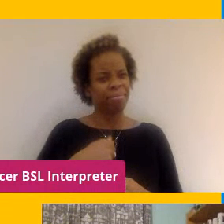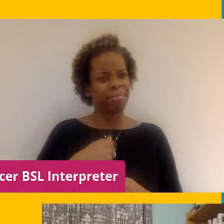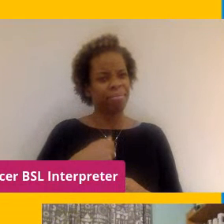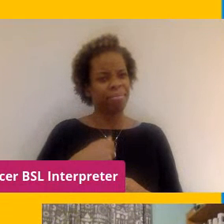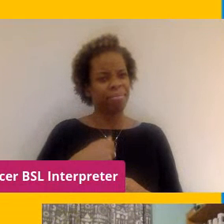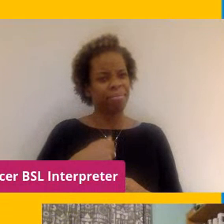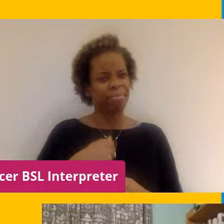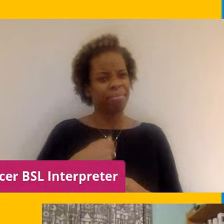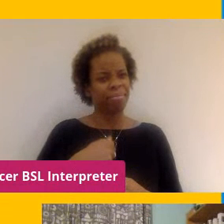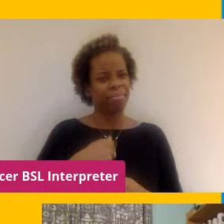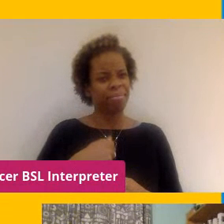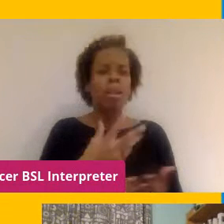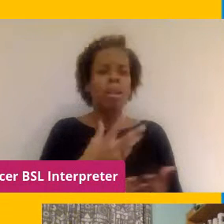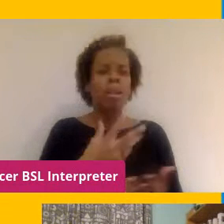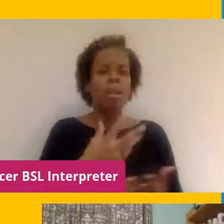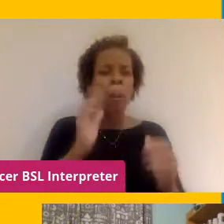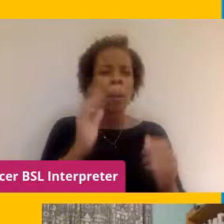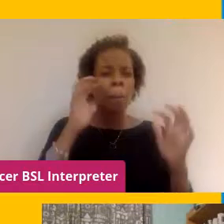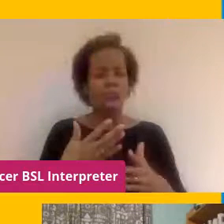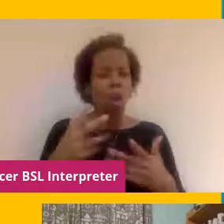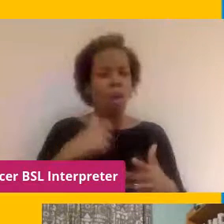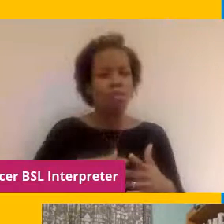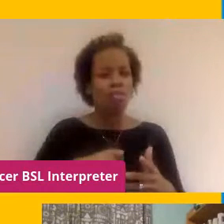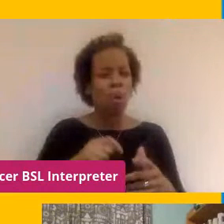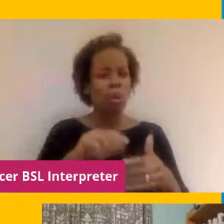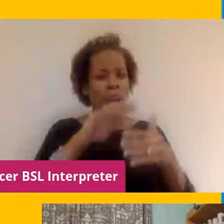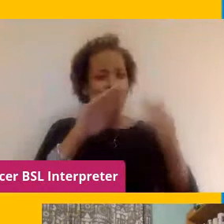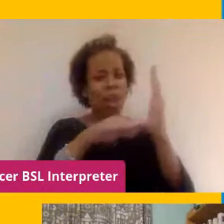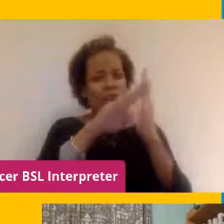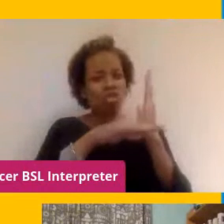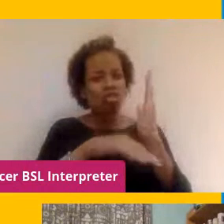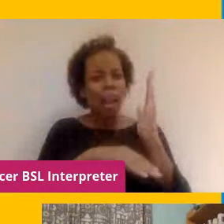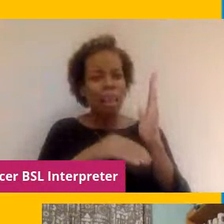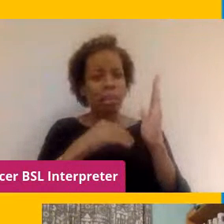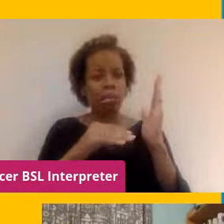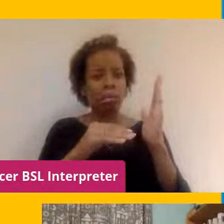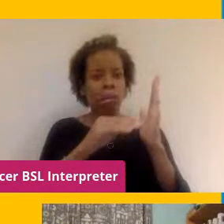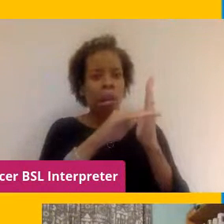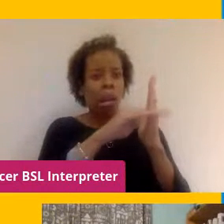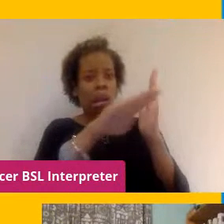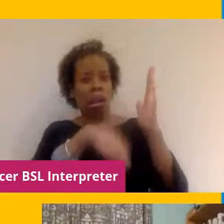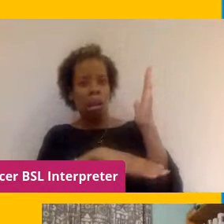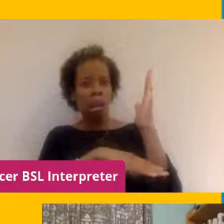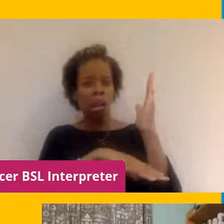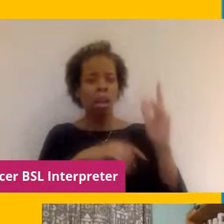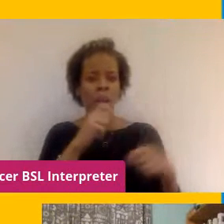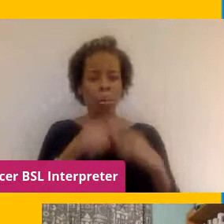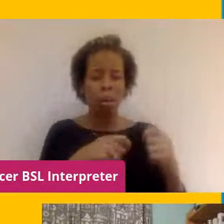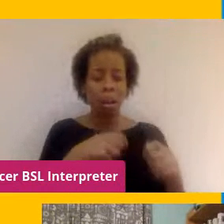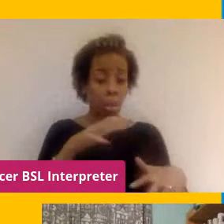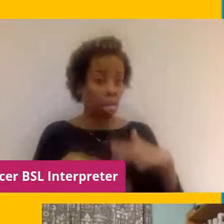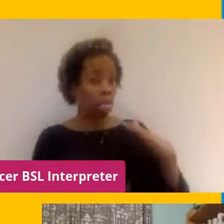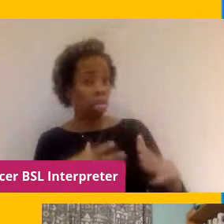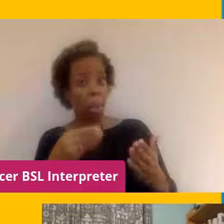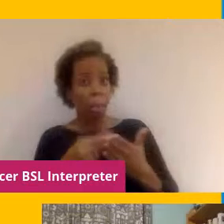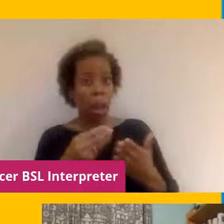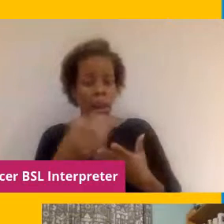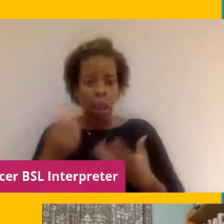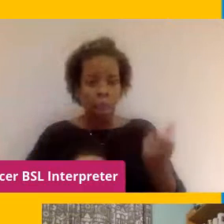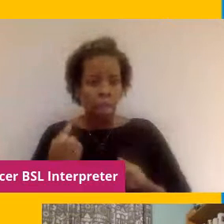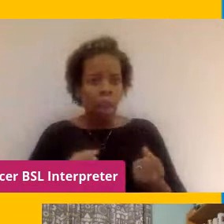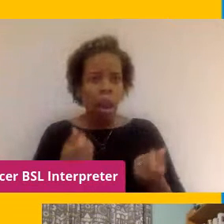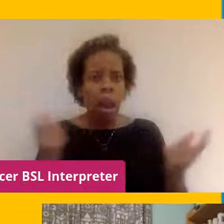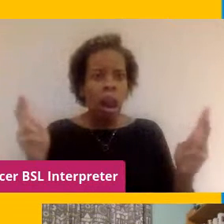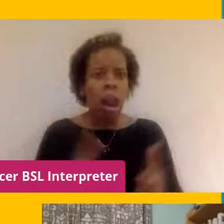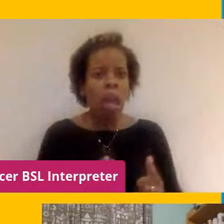kind of pushed to a lower grade. And this is something grade drift is something that's been talked about quite a lot by academic related